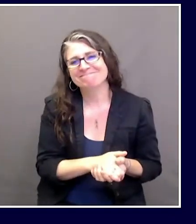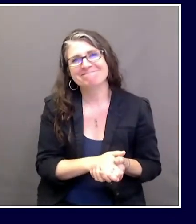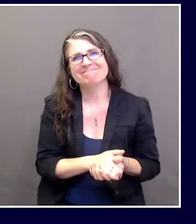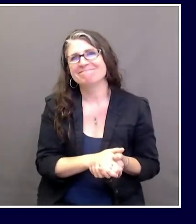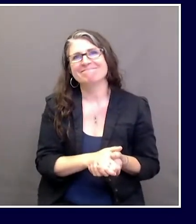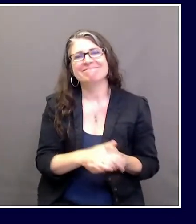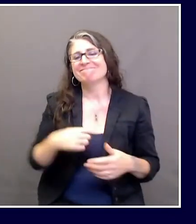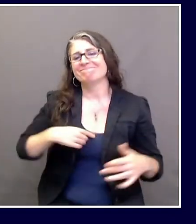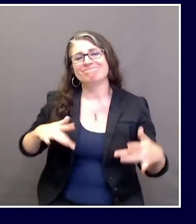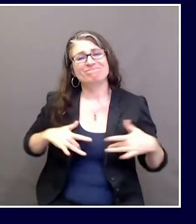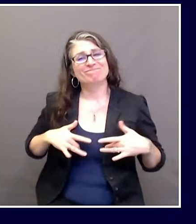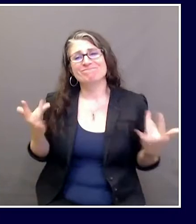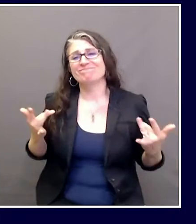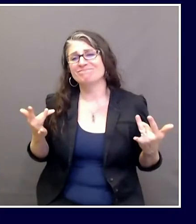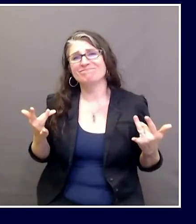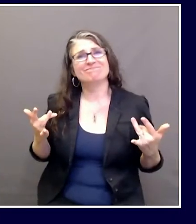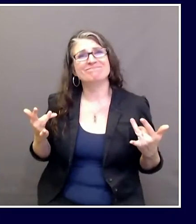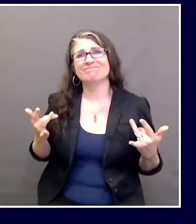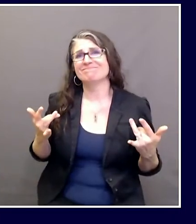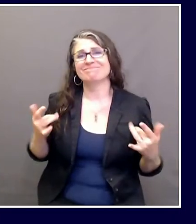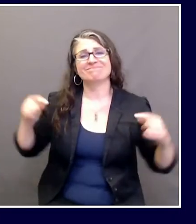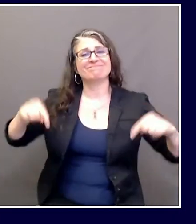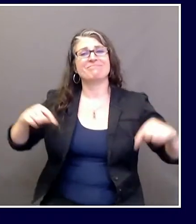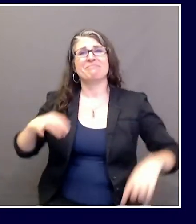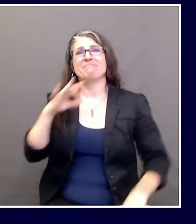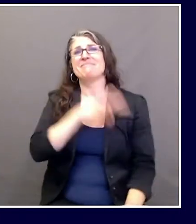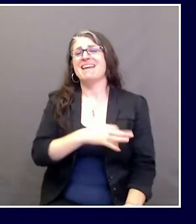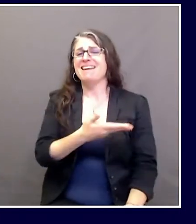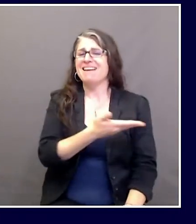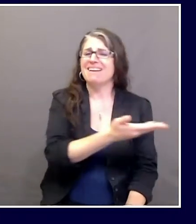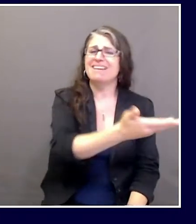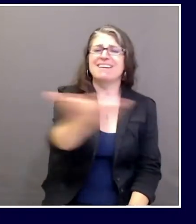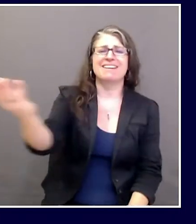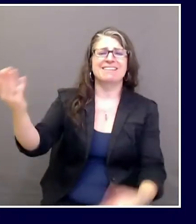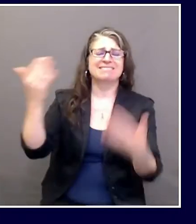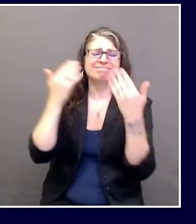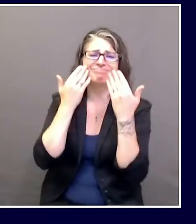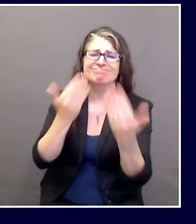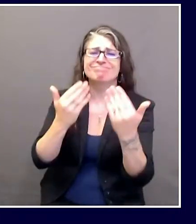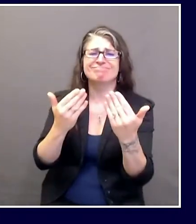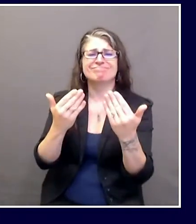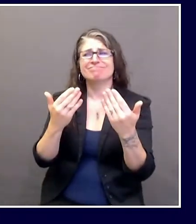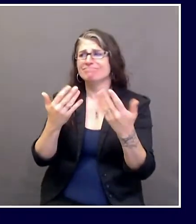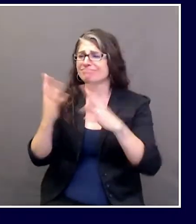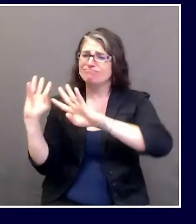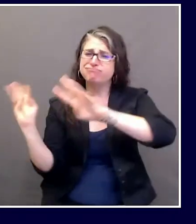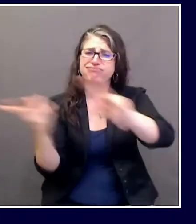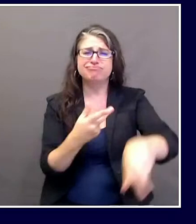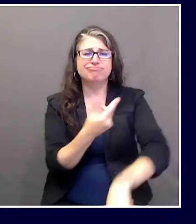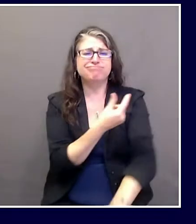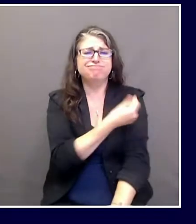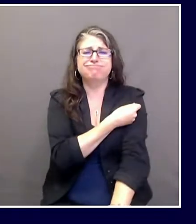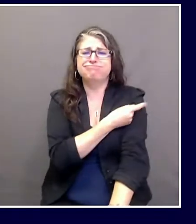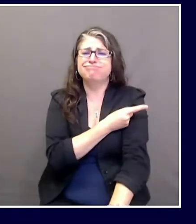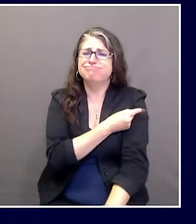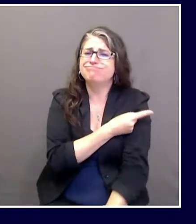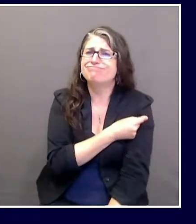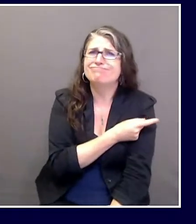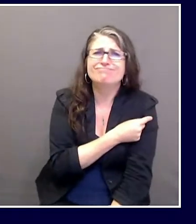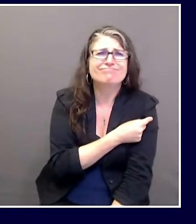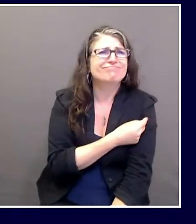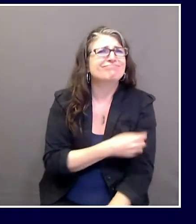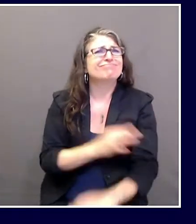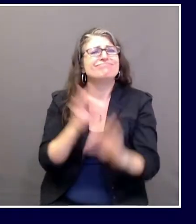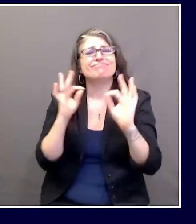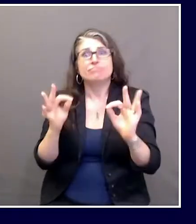Maine residents have made in getting vaccinated, there are still hundreds of thousands of people out there who are not yet fully vaccinated. That does mean